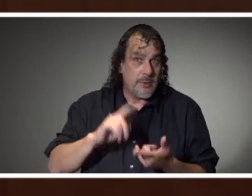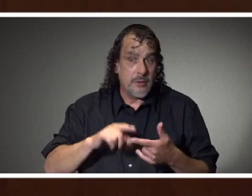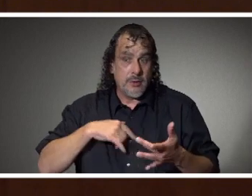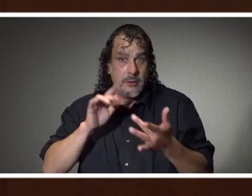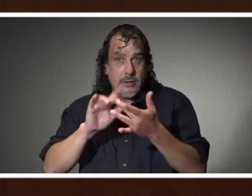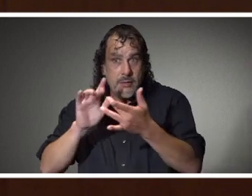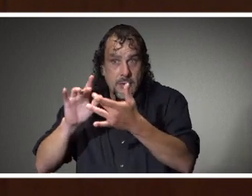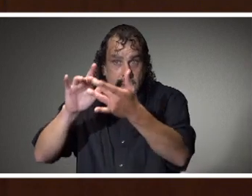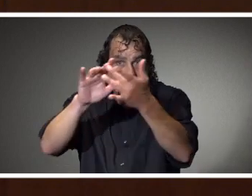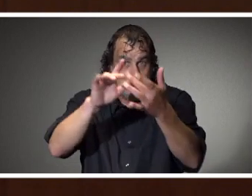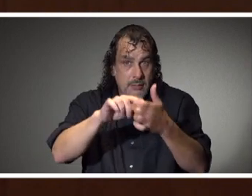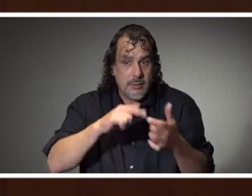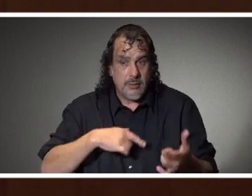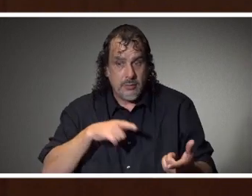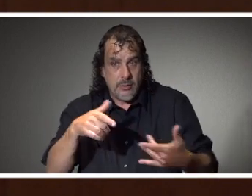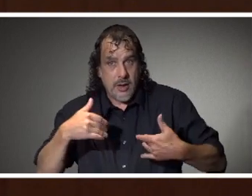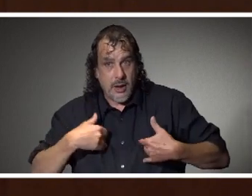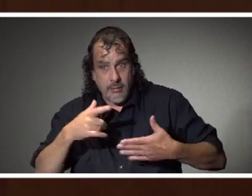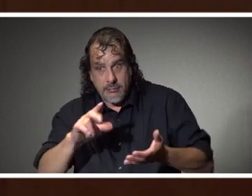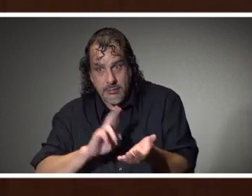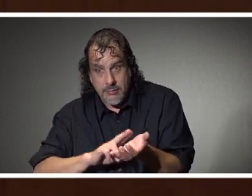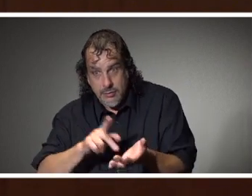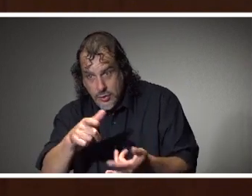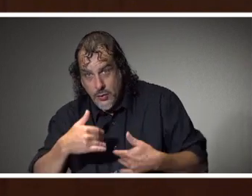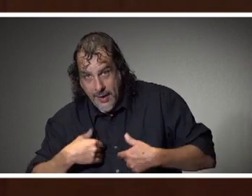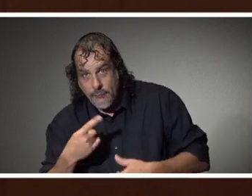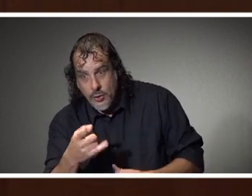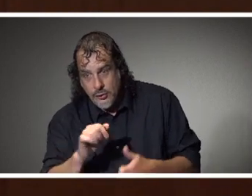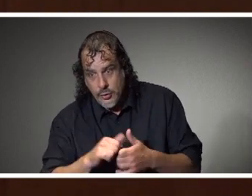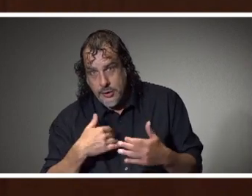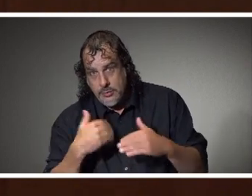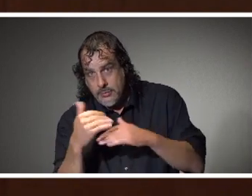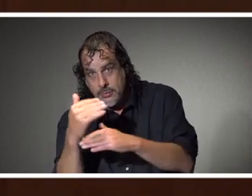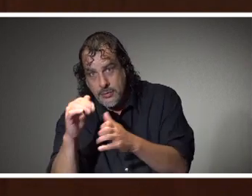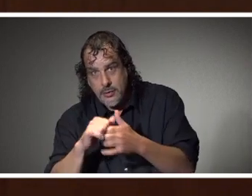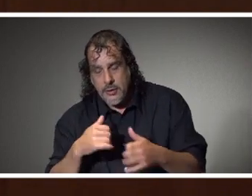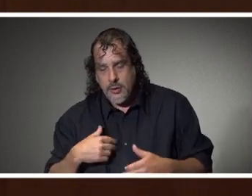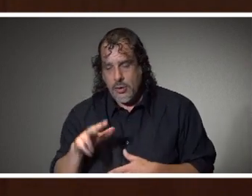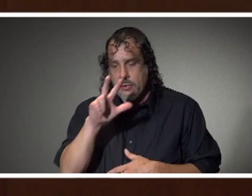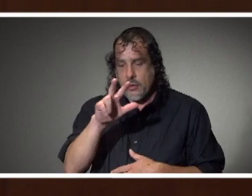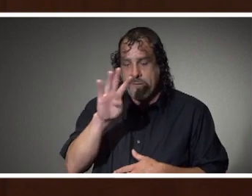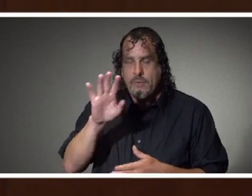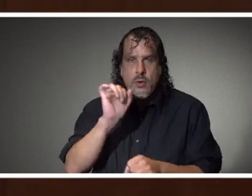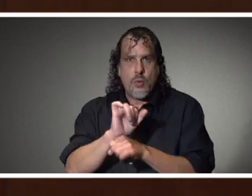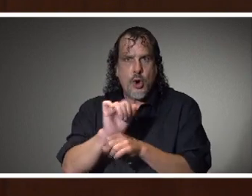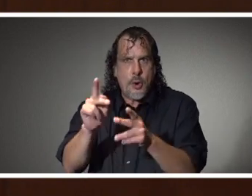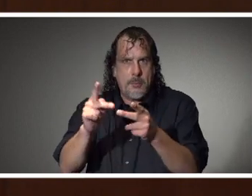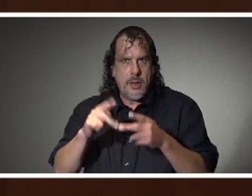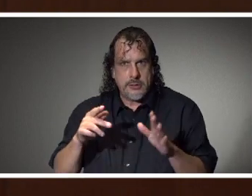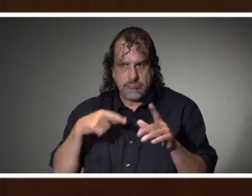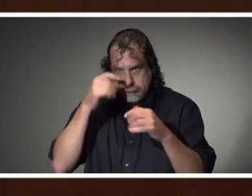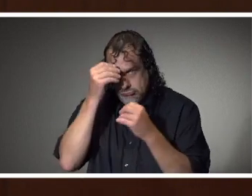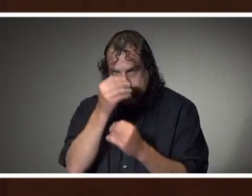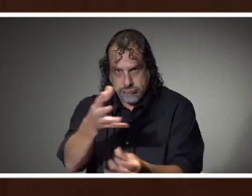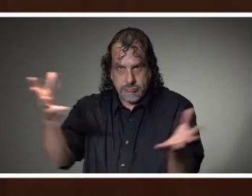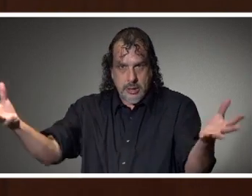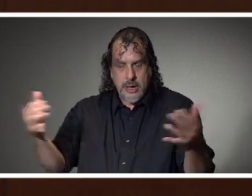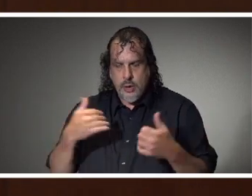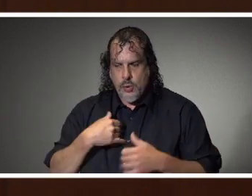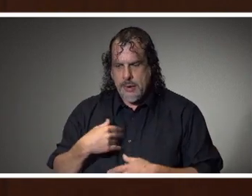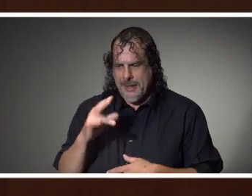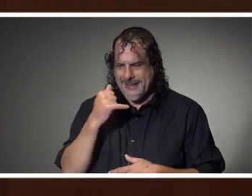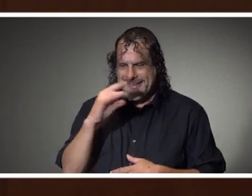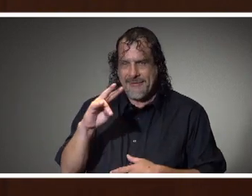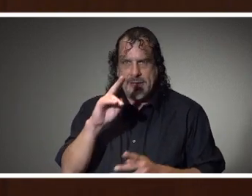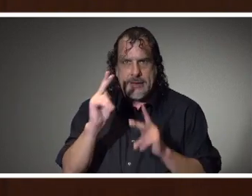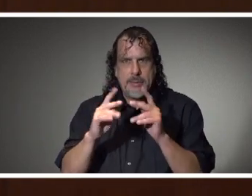and make sure they know that there is a case and what steps they need to take. There were 34 workplace notifications, and we had 17 interviews that